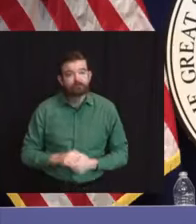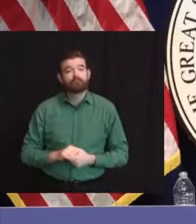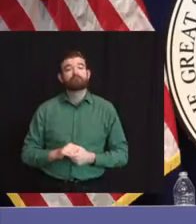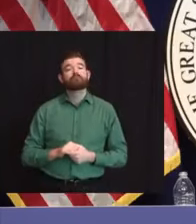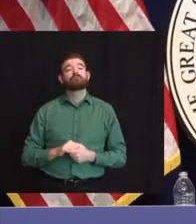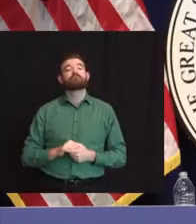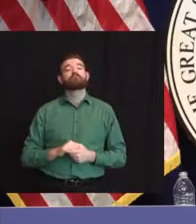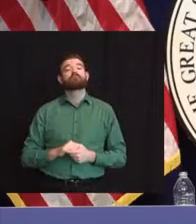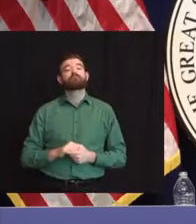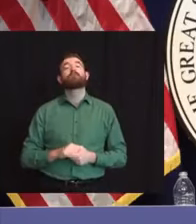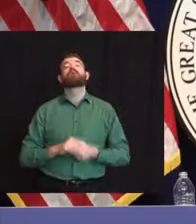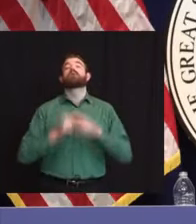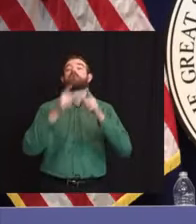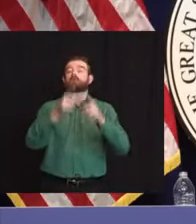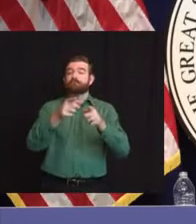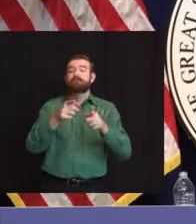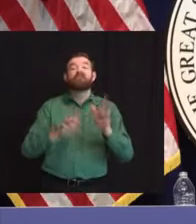a major